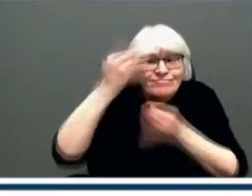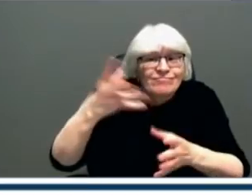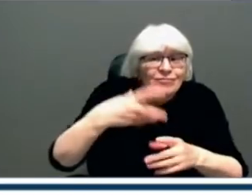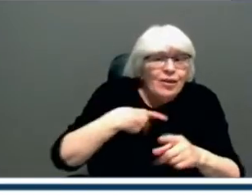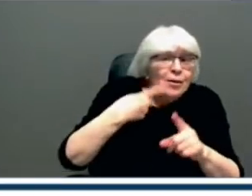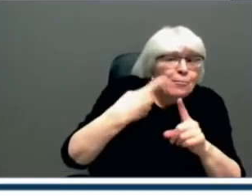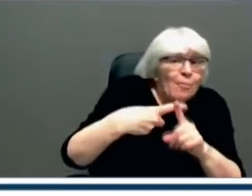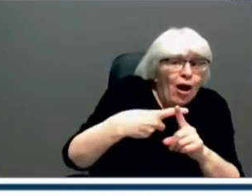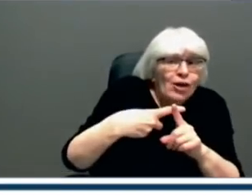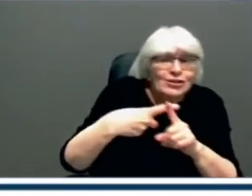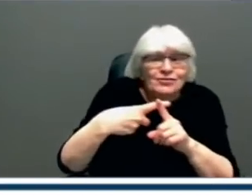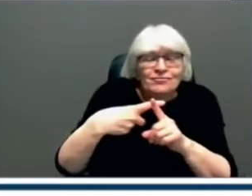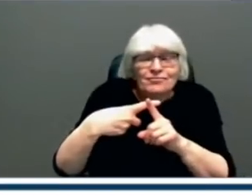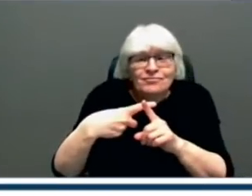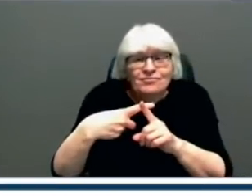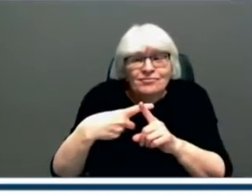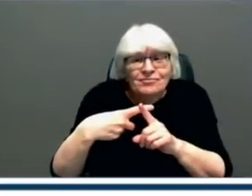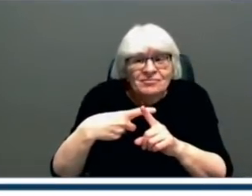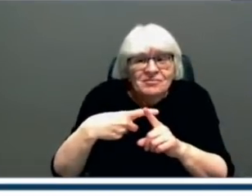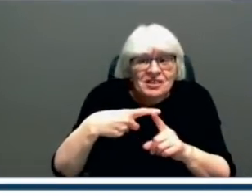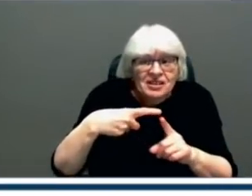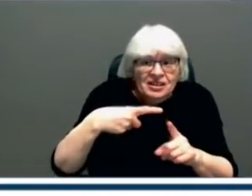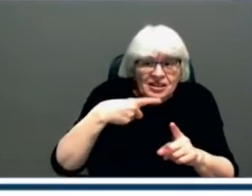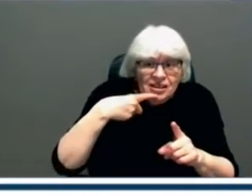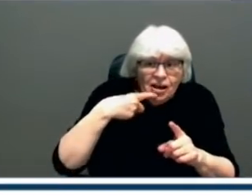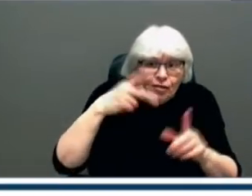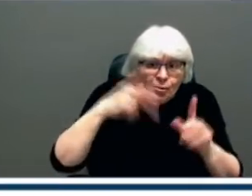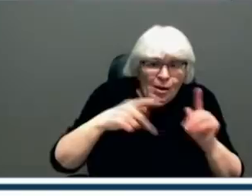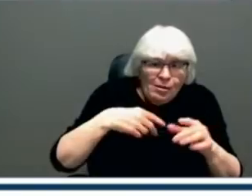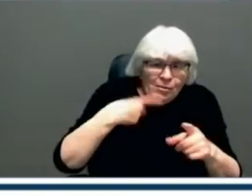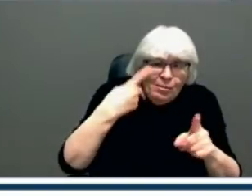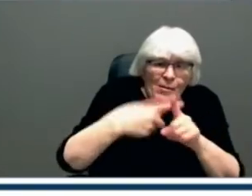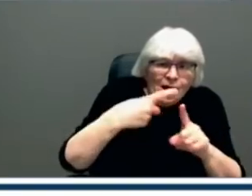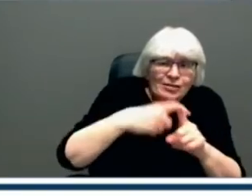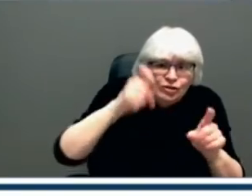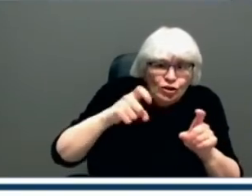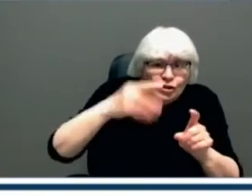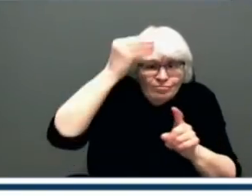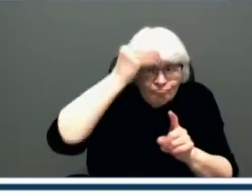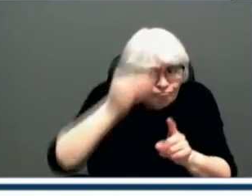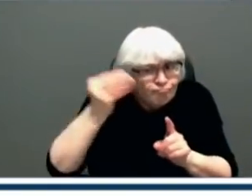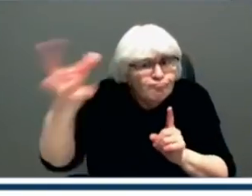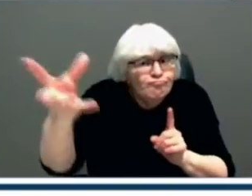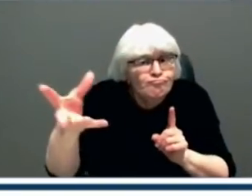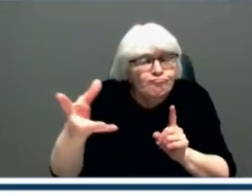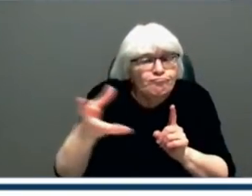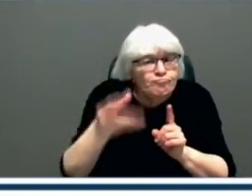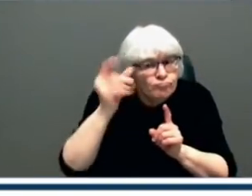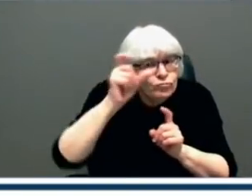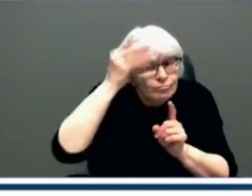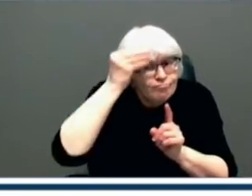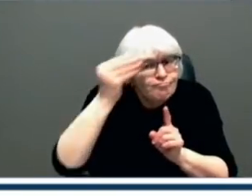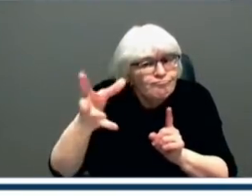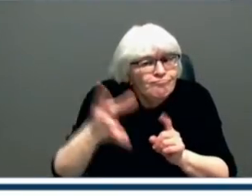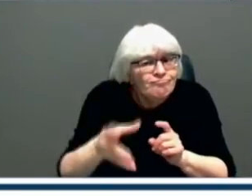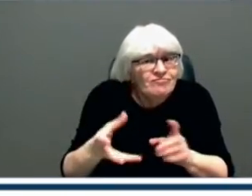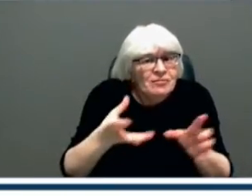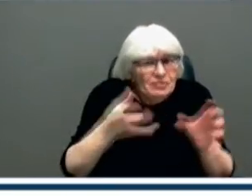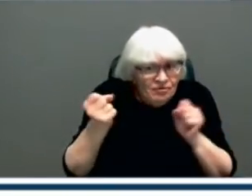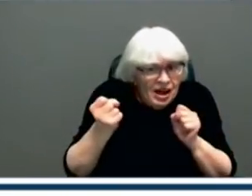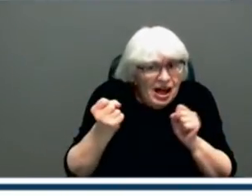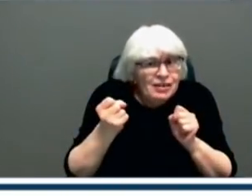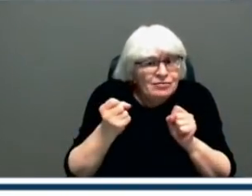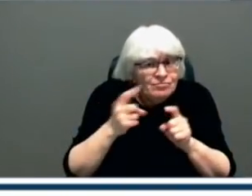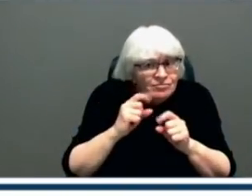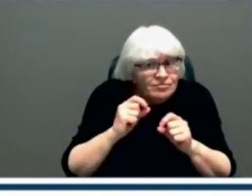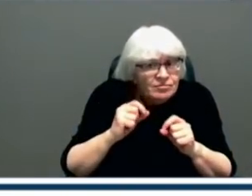that people report when they test positive on a rapid test. What are those numbers like? Do we think that we're hearing about,